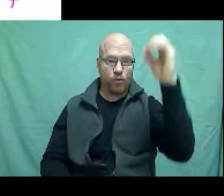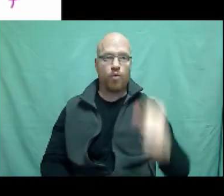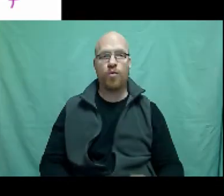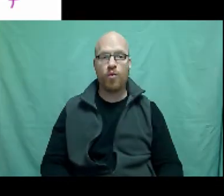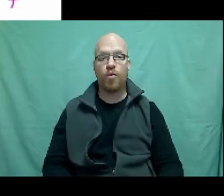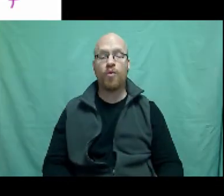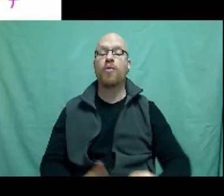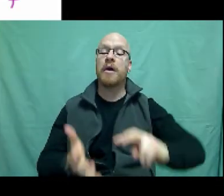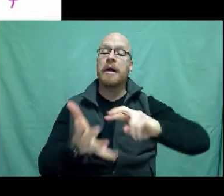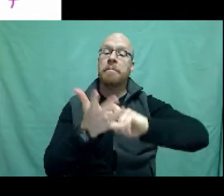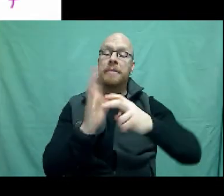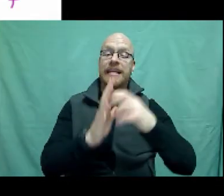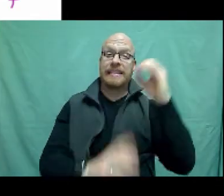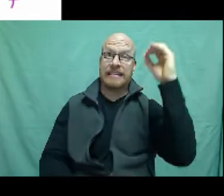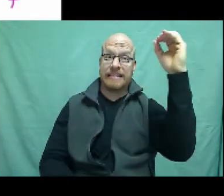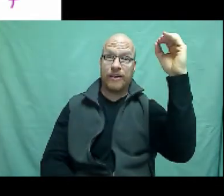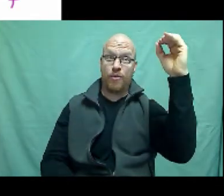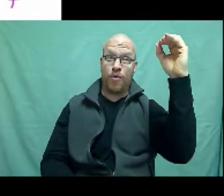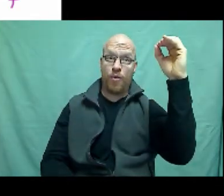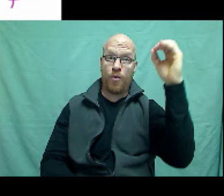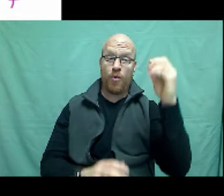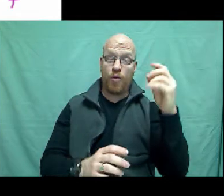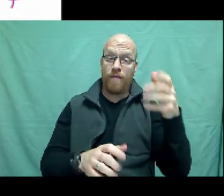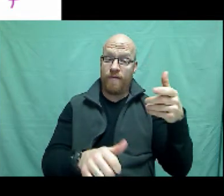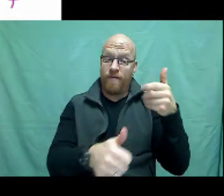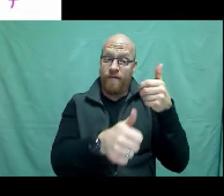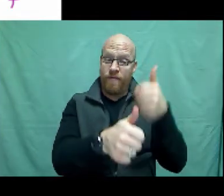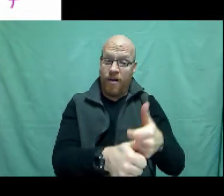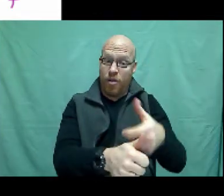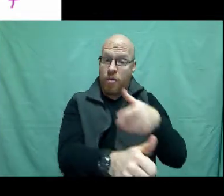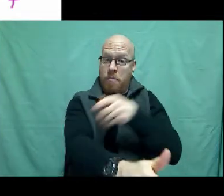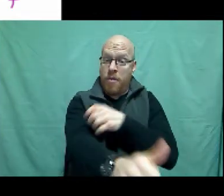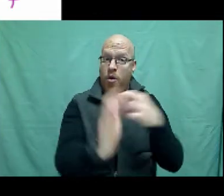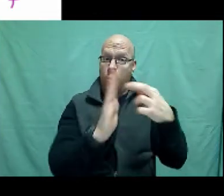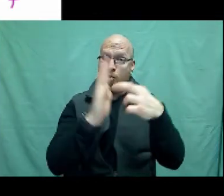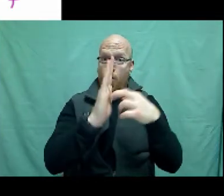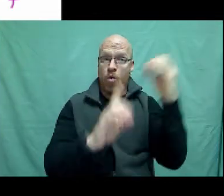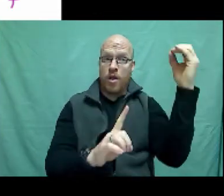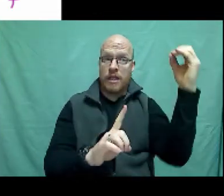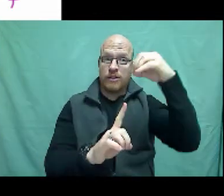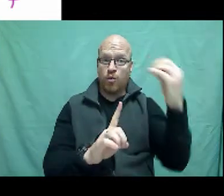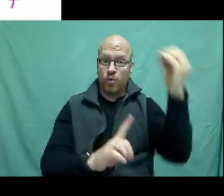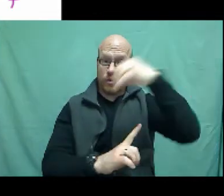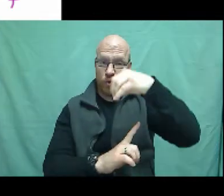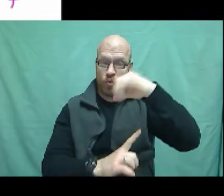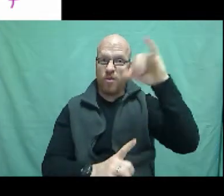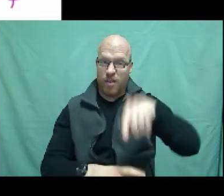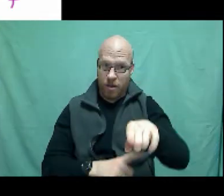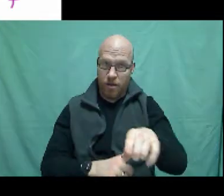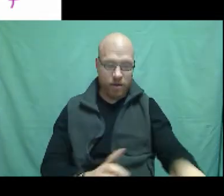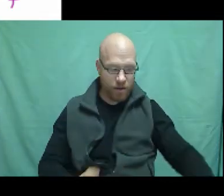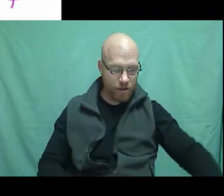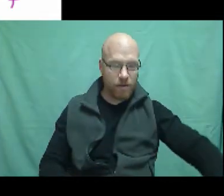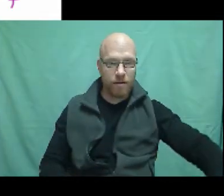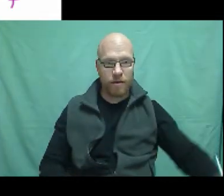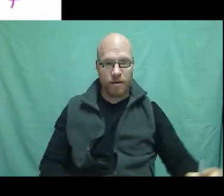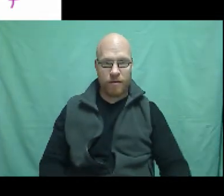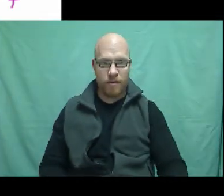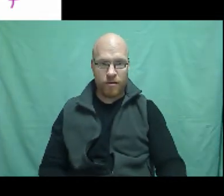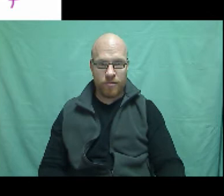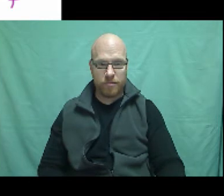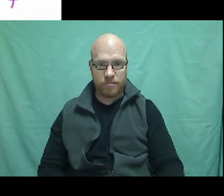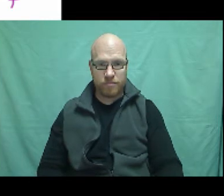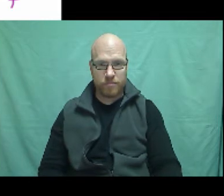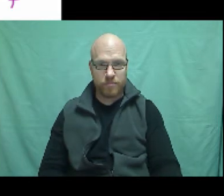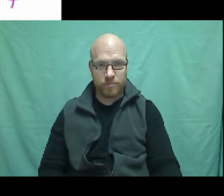3x parentheses raised to 0 power. Now we follow the power rule. We've discussed in previous